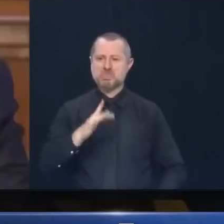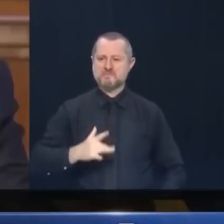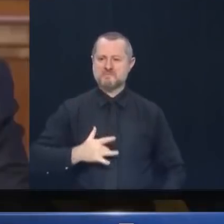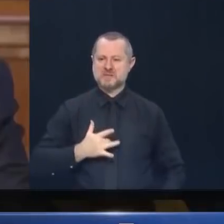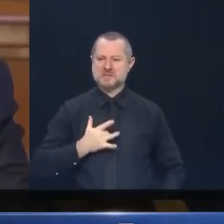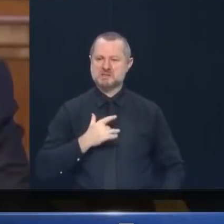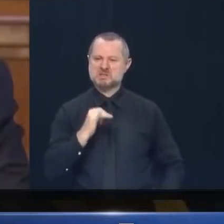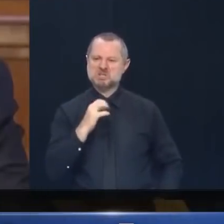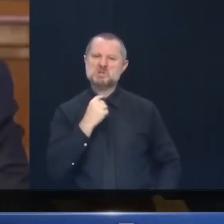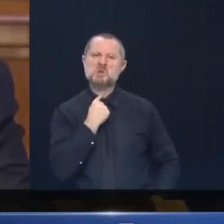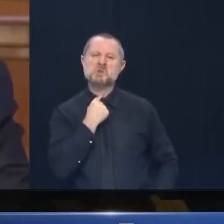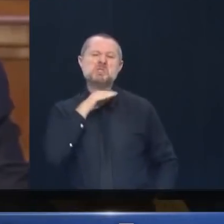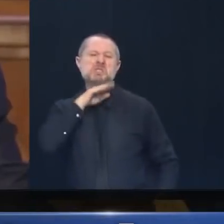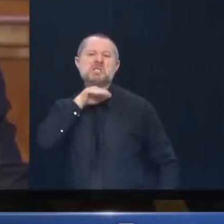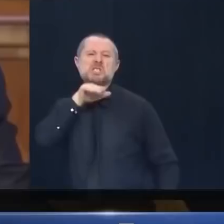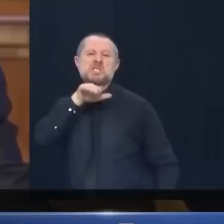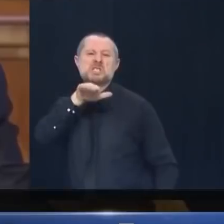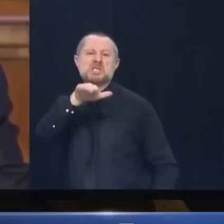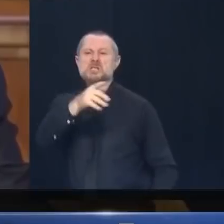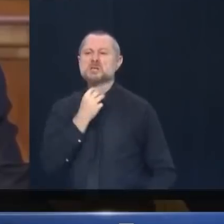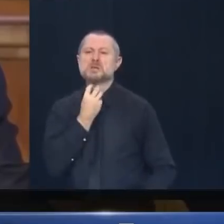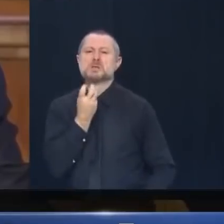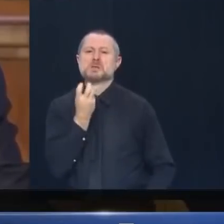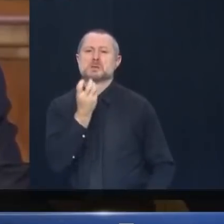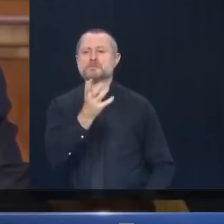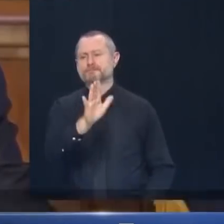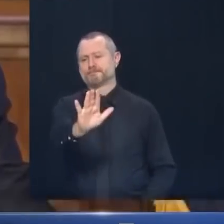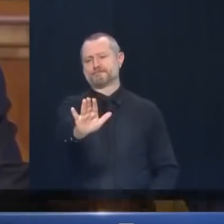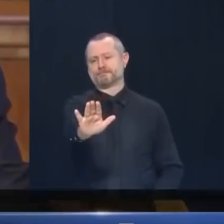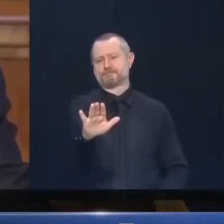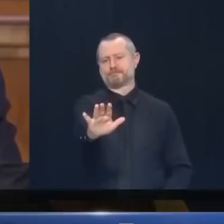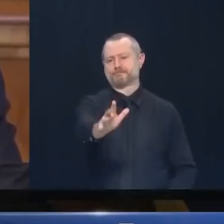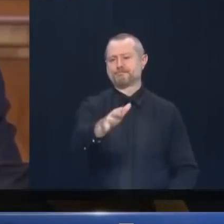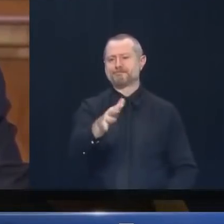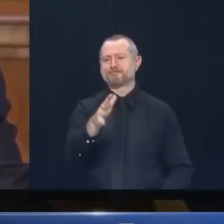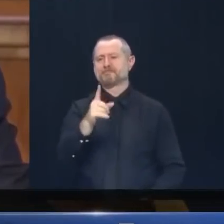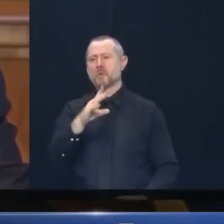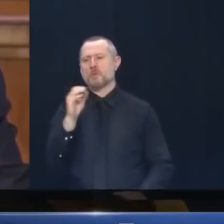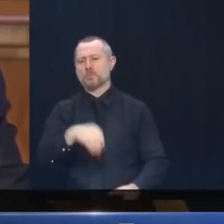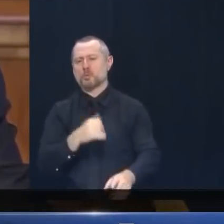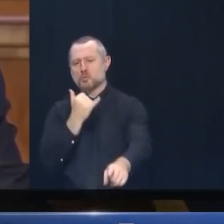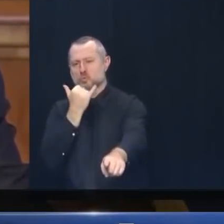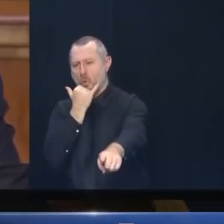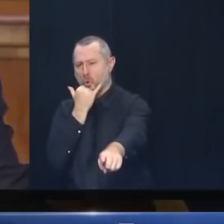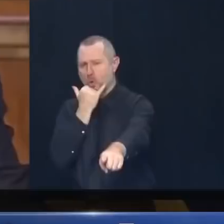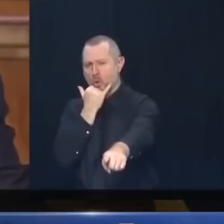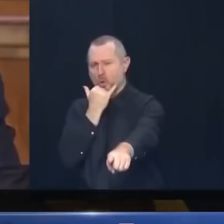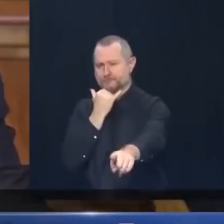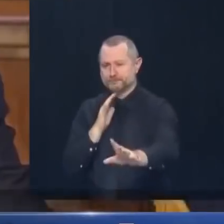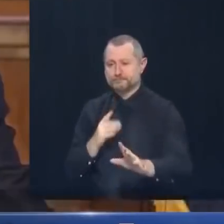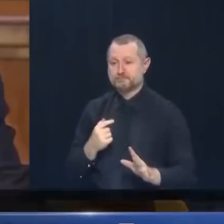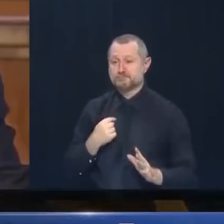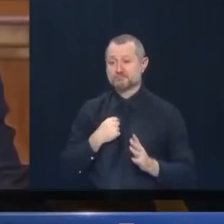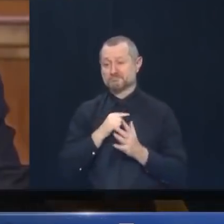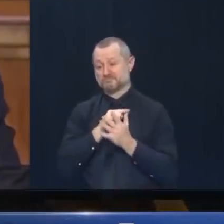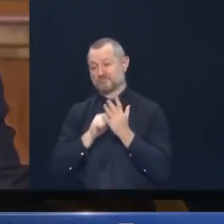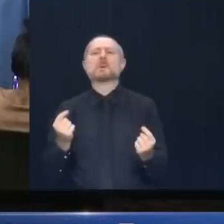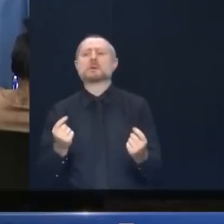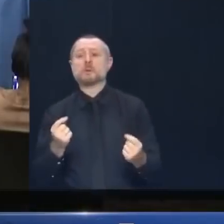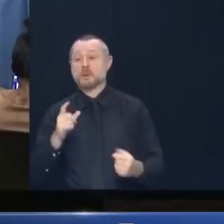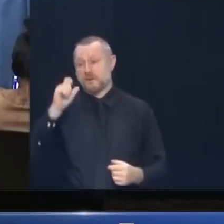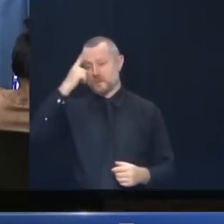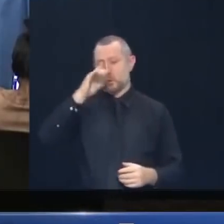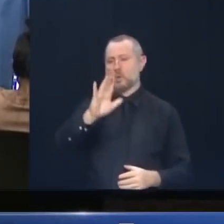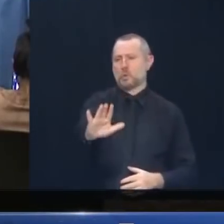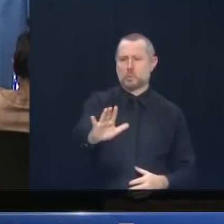tone, because you're 100% wrong. These laws have all been in effect for months.